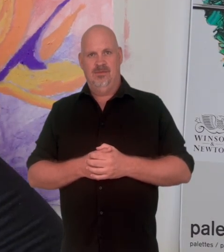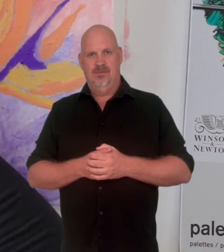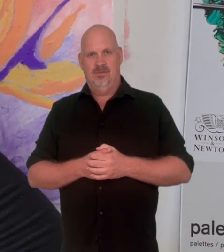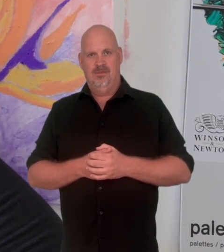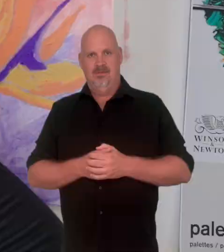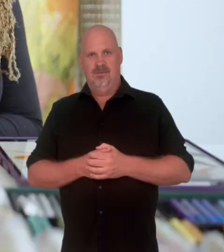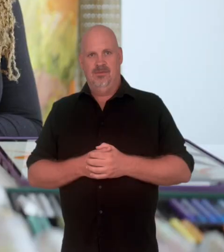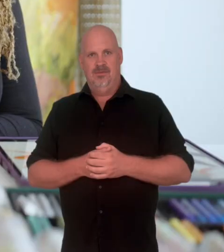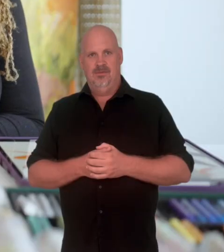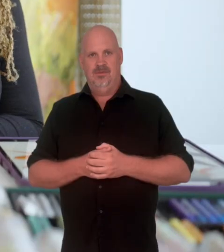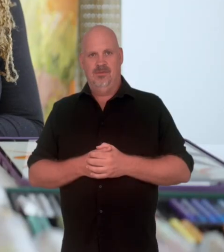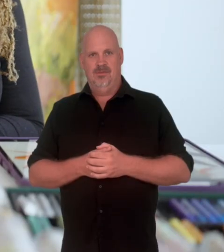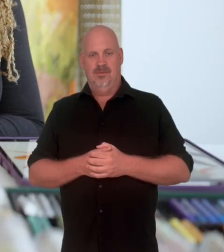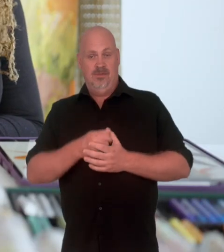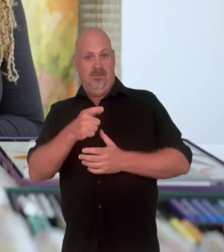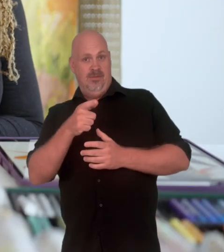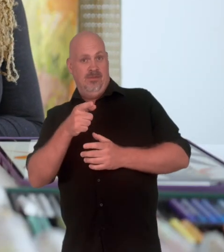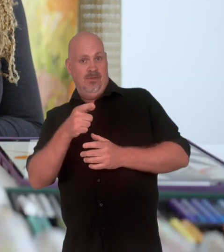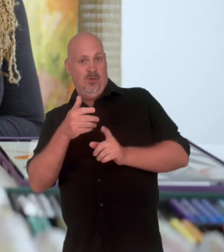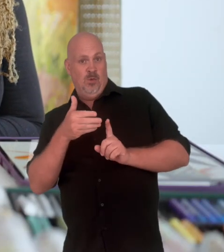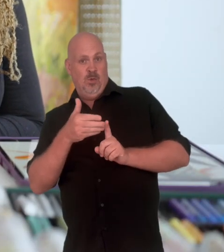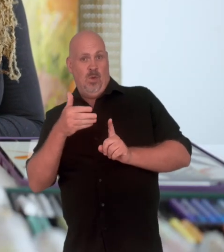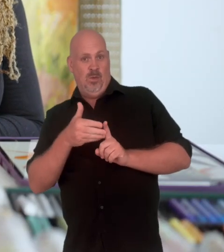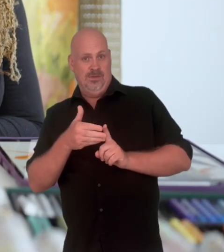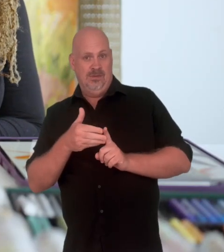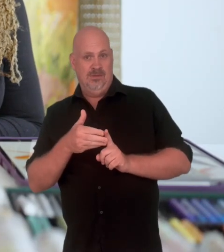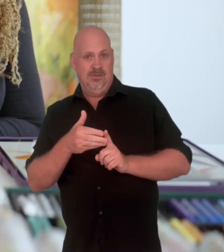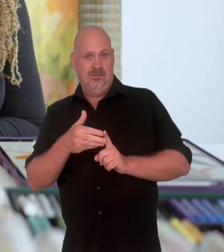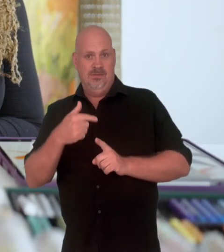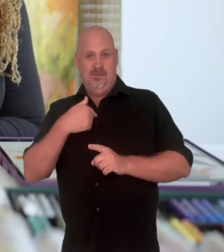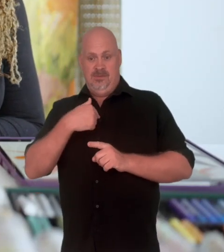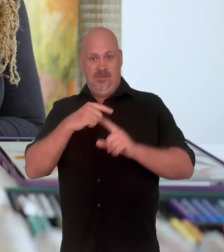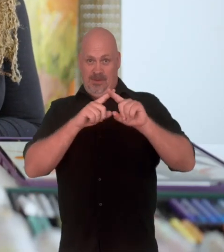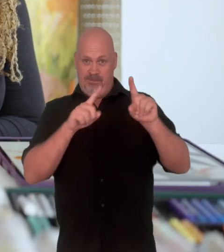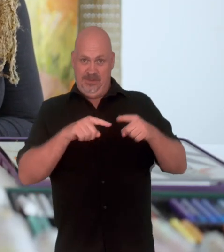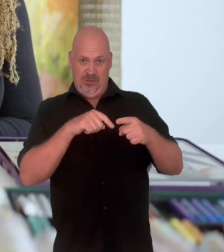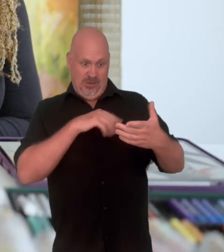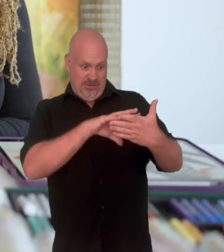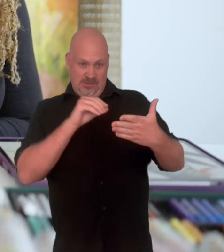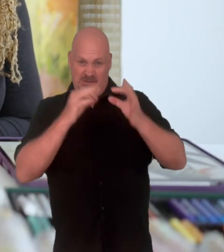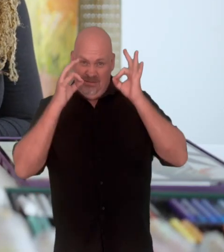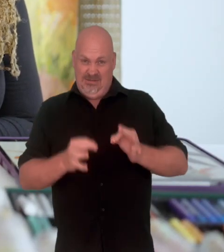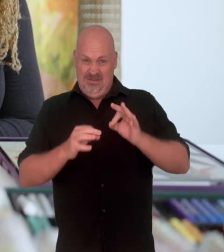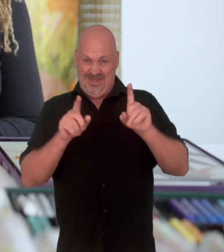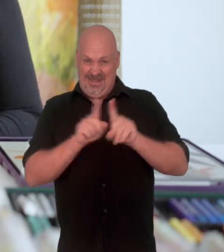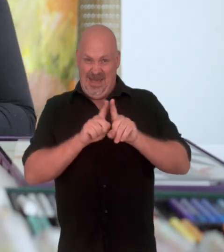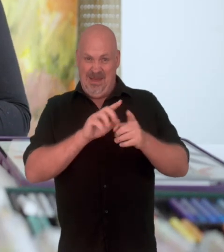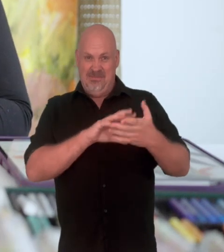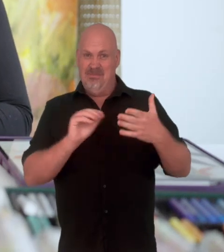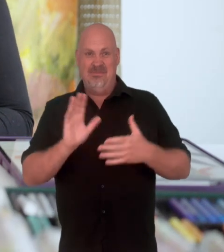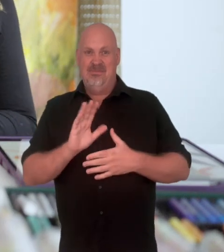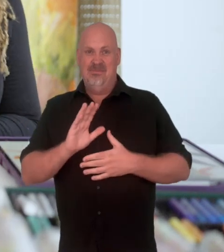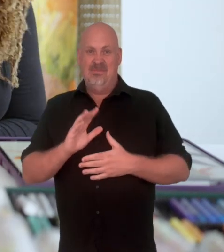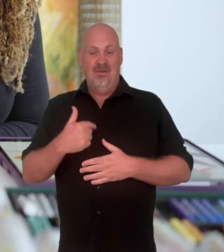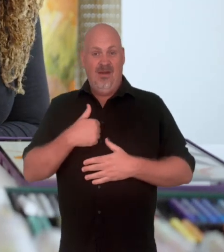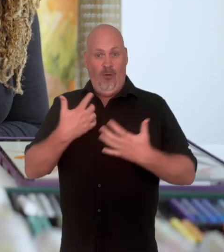So you would notice as well, I'm not really working exactly directly with the image. I'm just excited